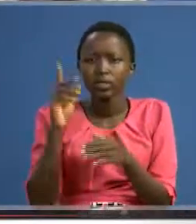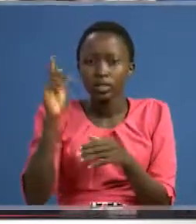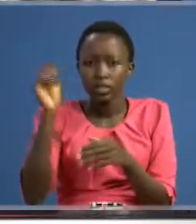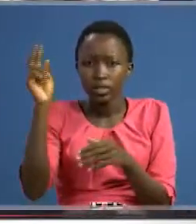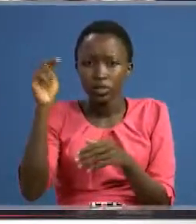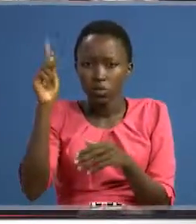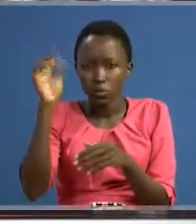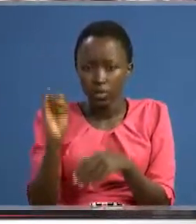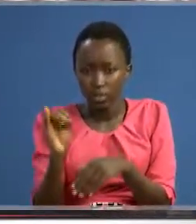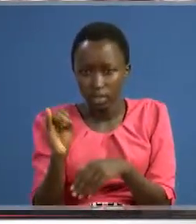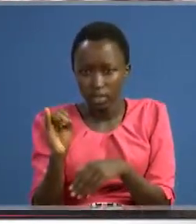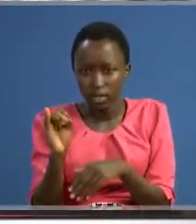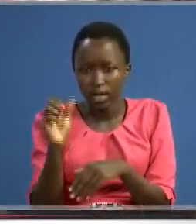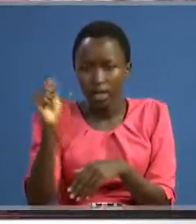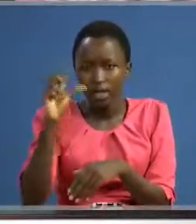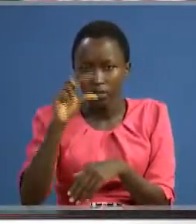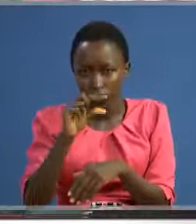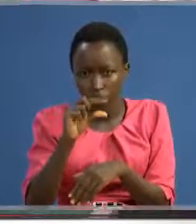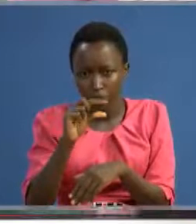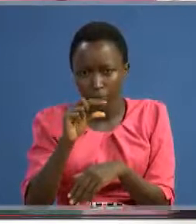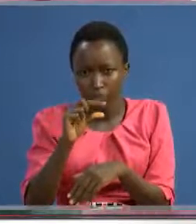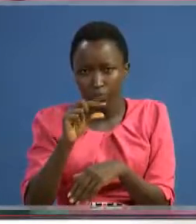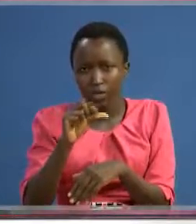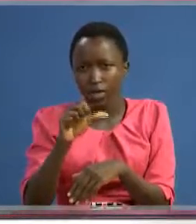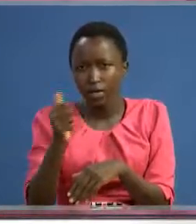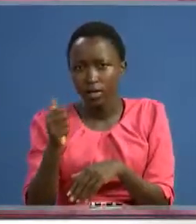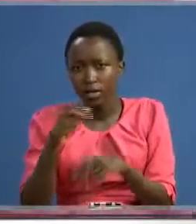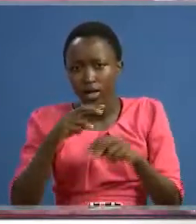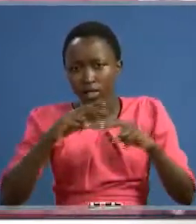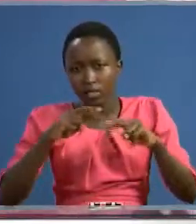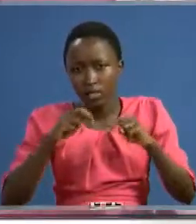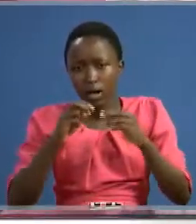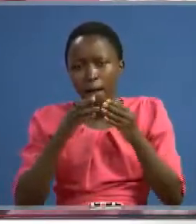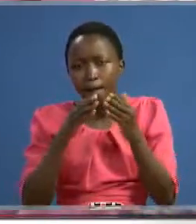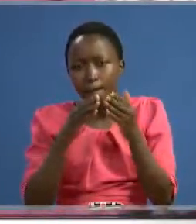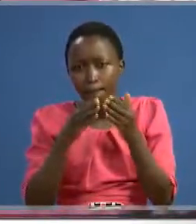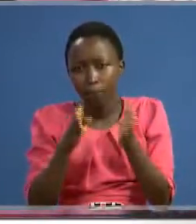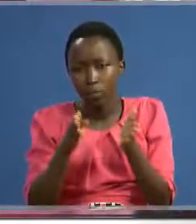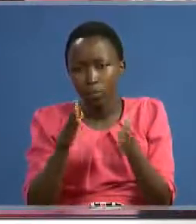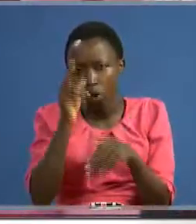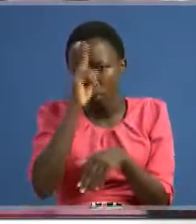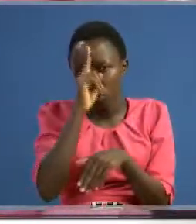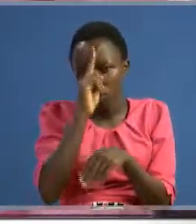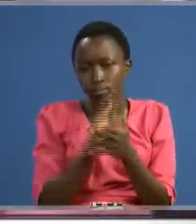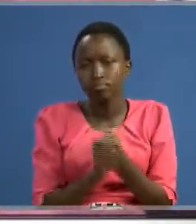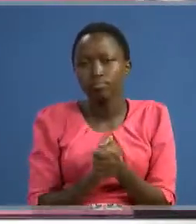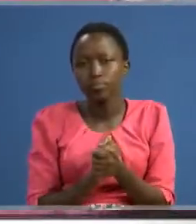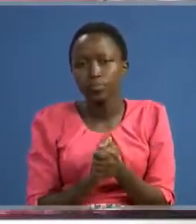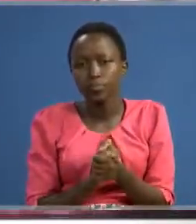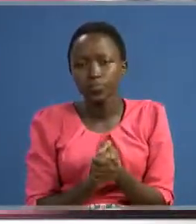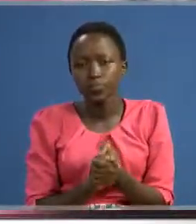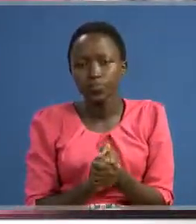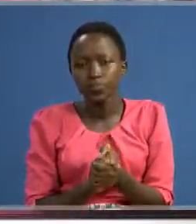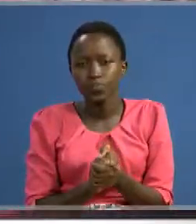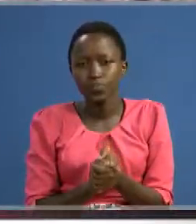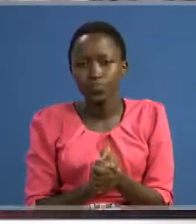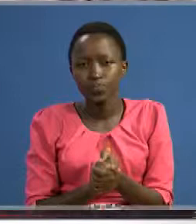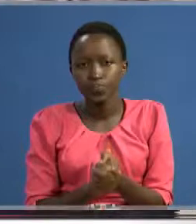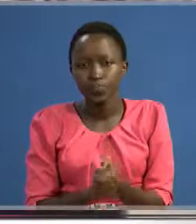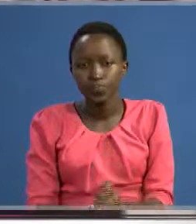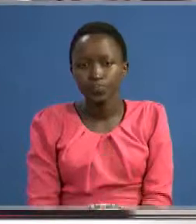George Kinoti, Attorney General Kihara Kariuki, and Inspector General of Police Hilary Mutyambai.